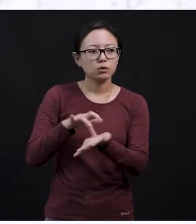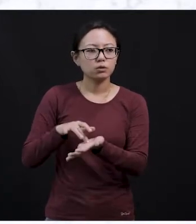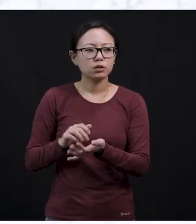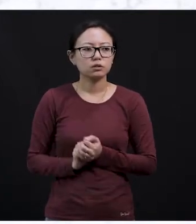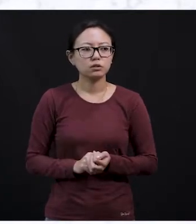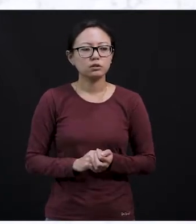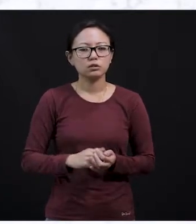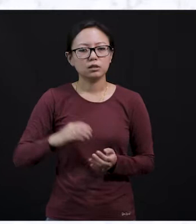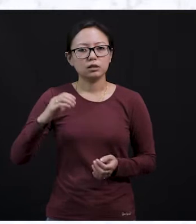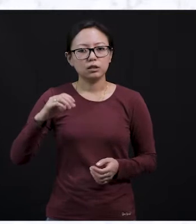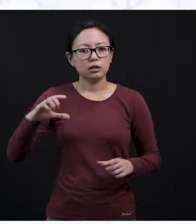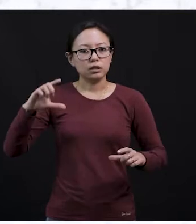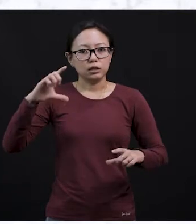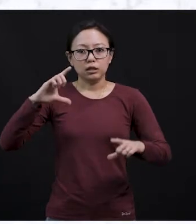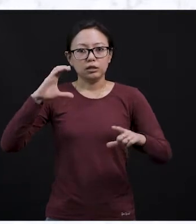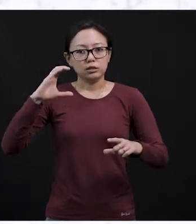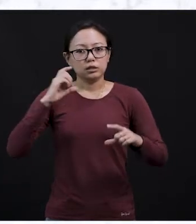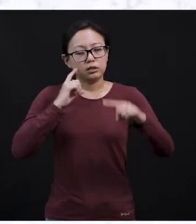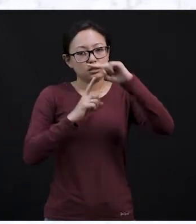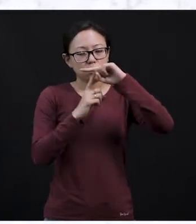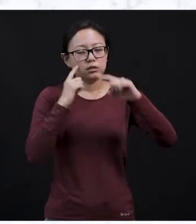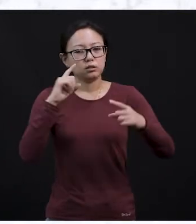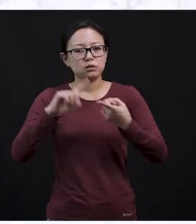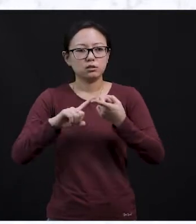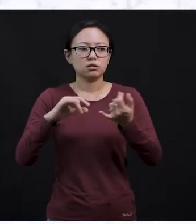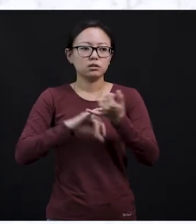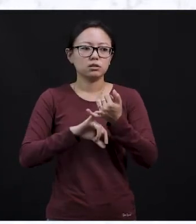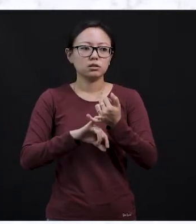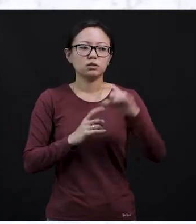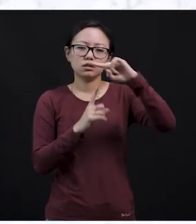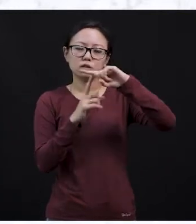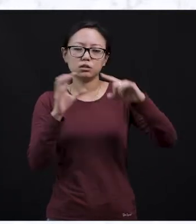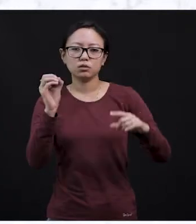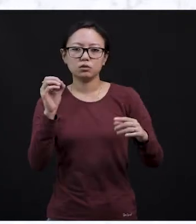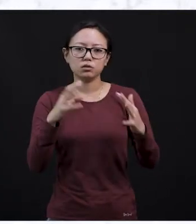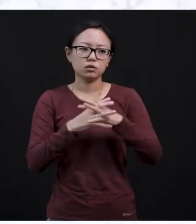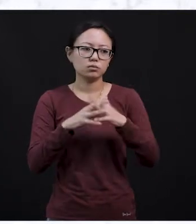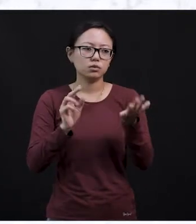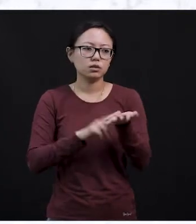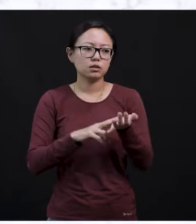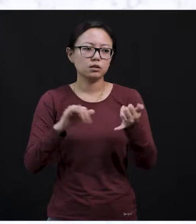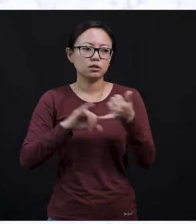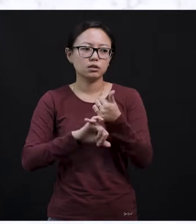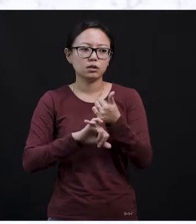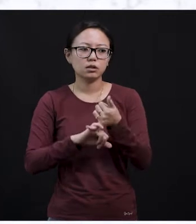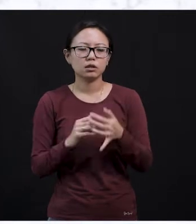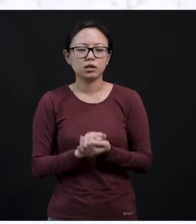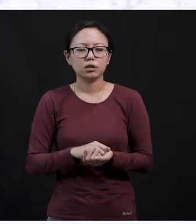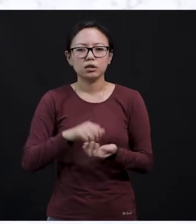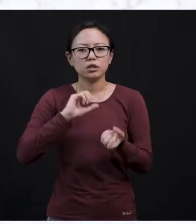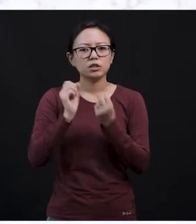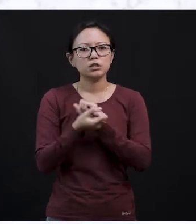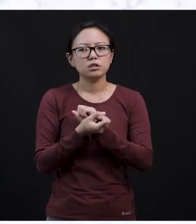and economic is termed as urban change. So we are going to find out the kind of urban change that